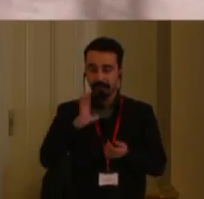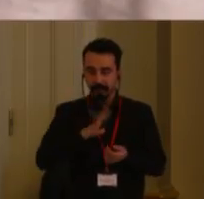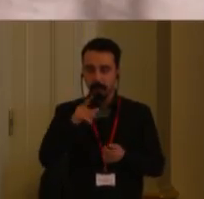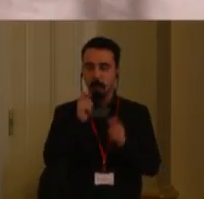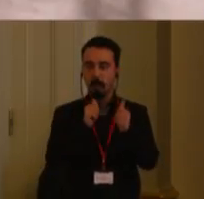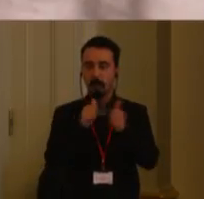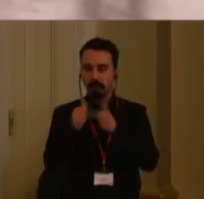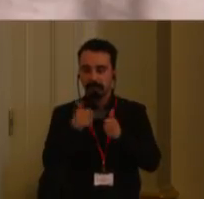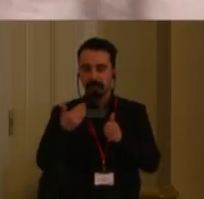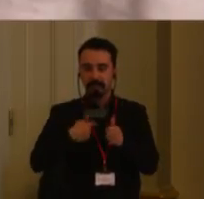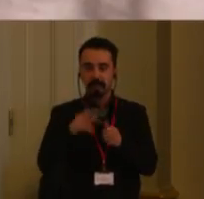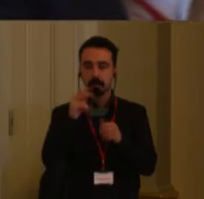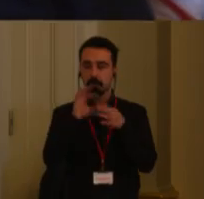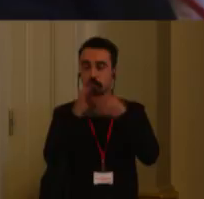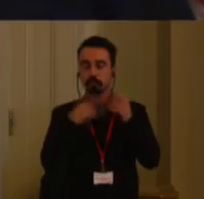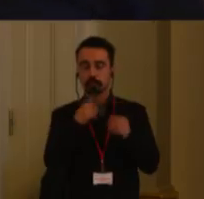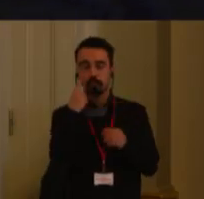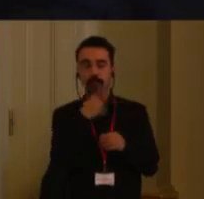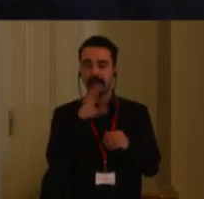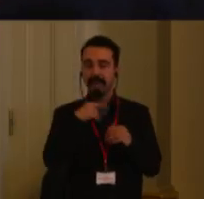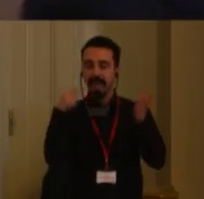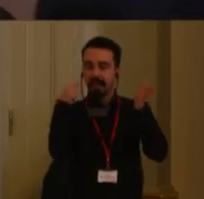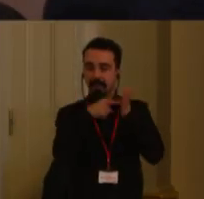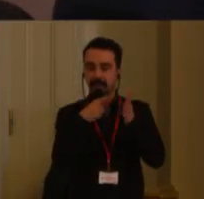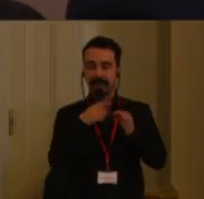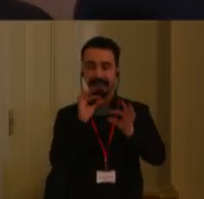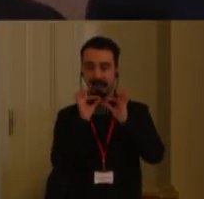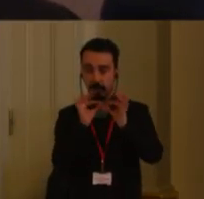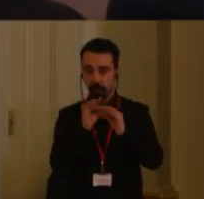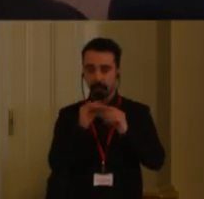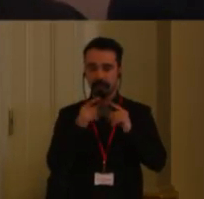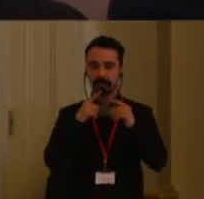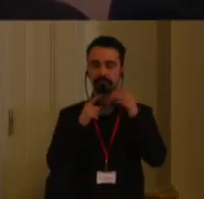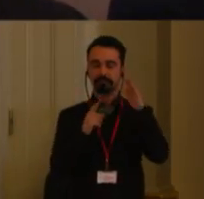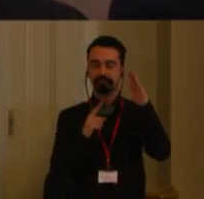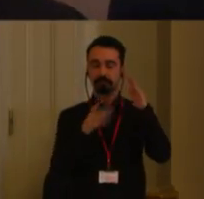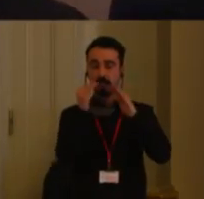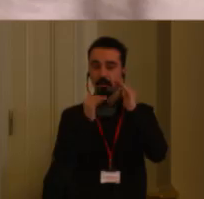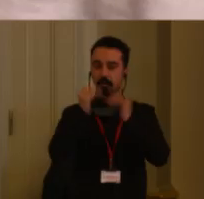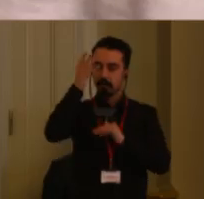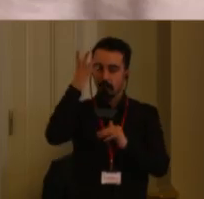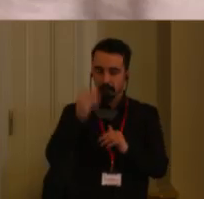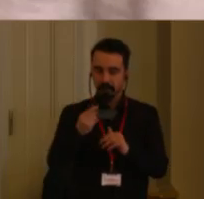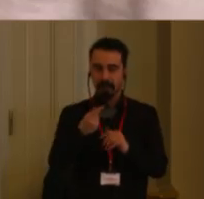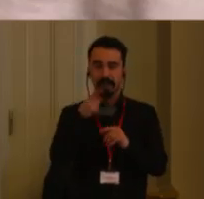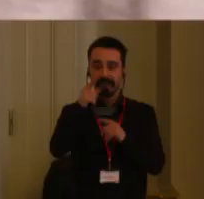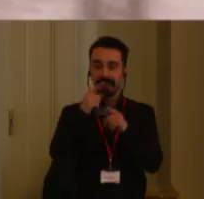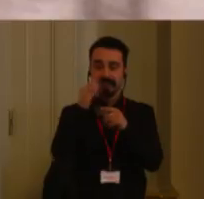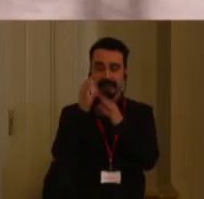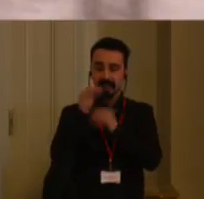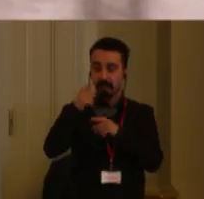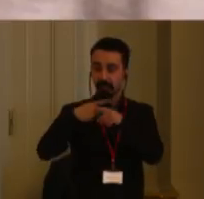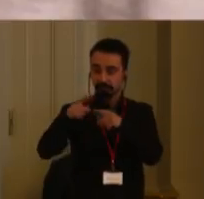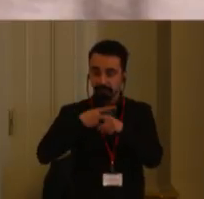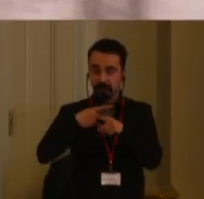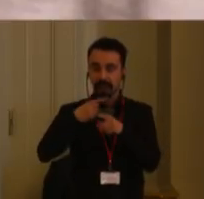will stimulate dialogue among a range of interested parties as they work to develop plans, policies,